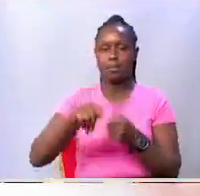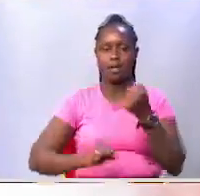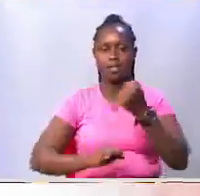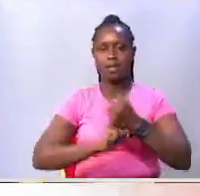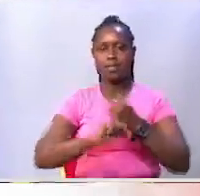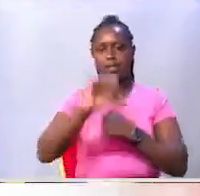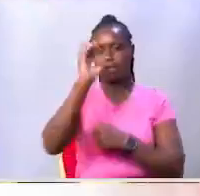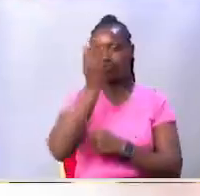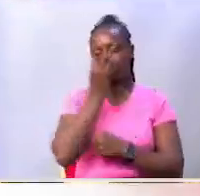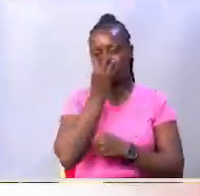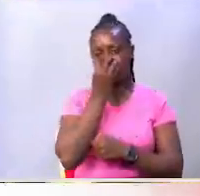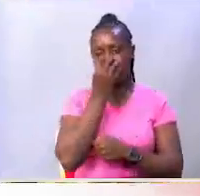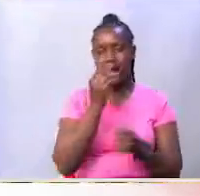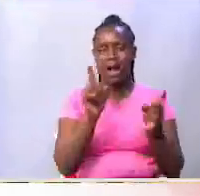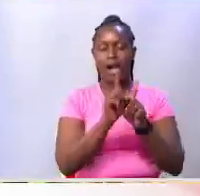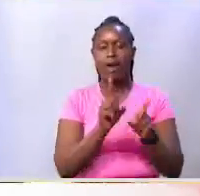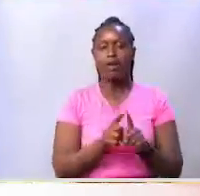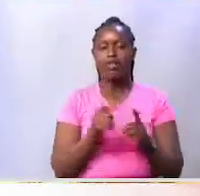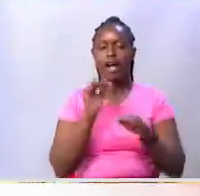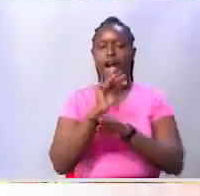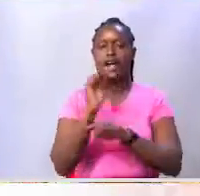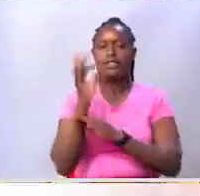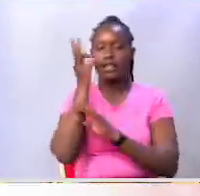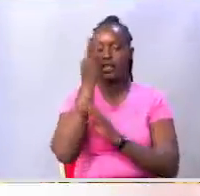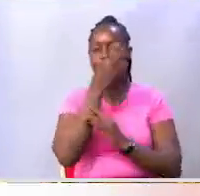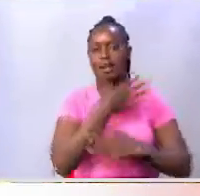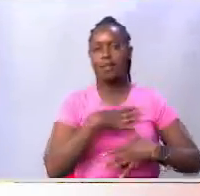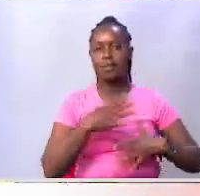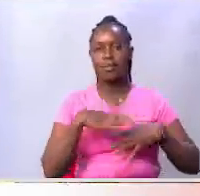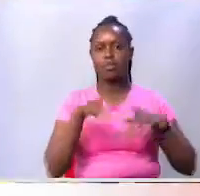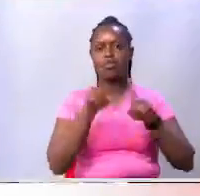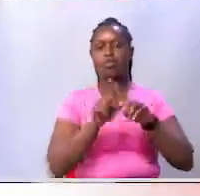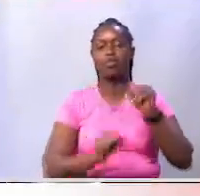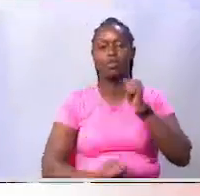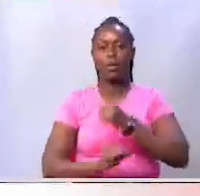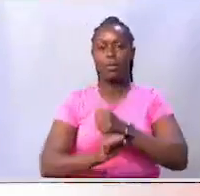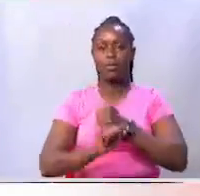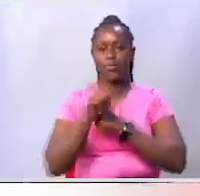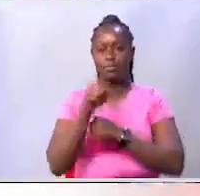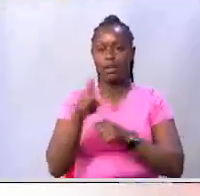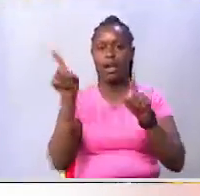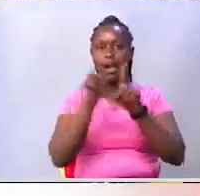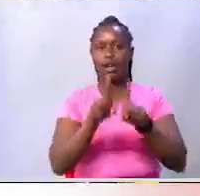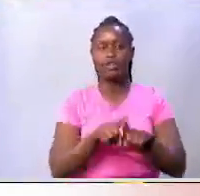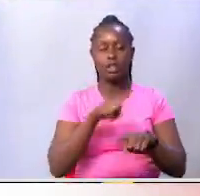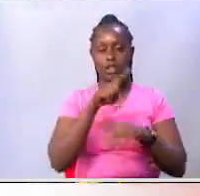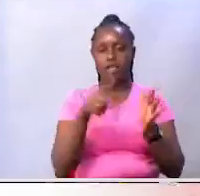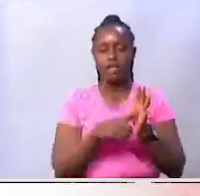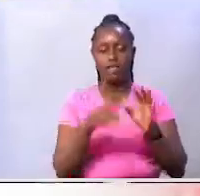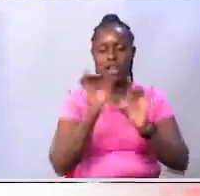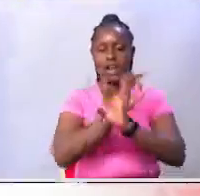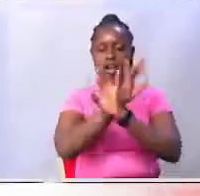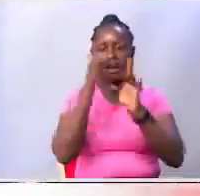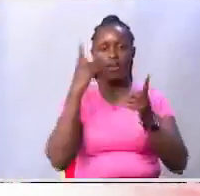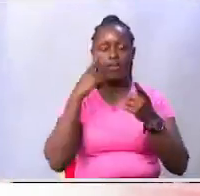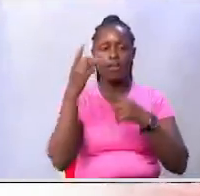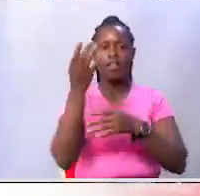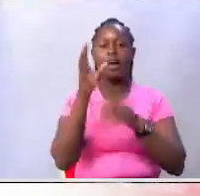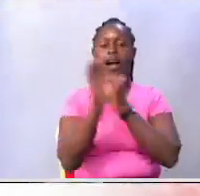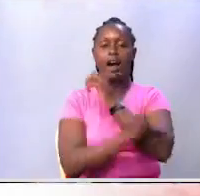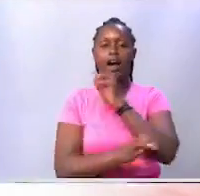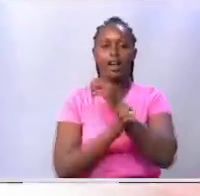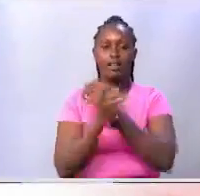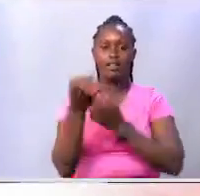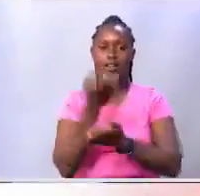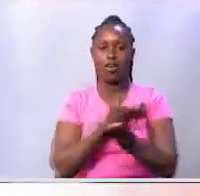the hustler nation and urged Nyeri residents to rally behind him as he has a clear roadmap for the country's economic